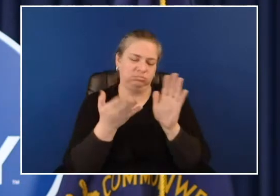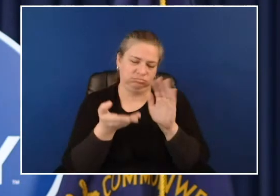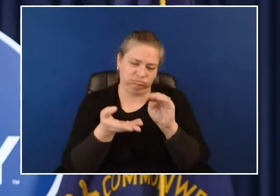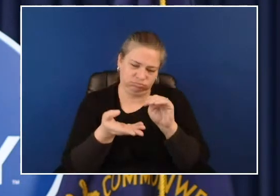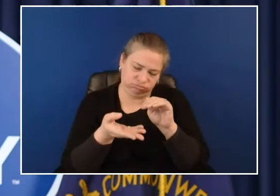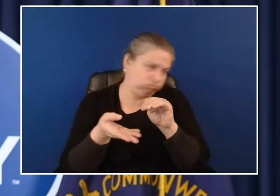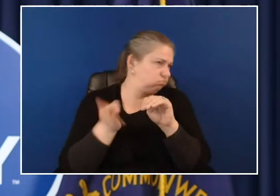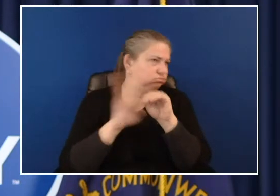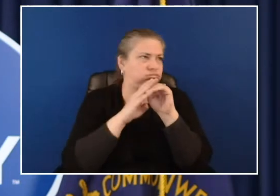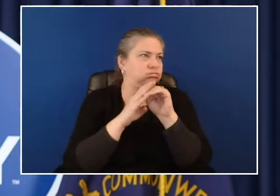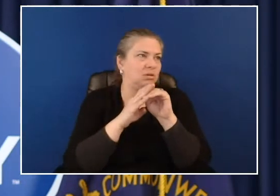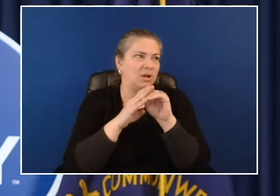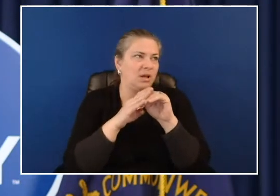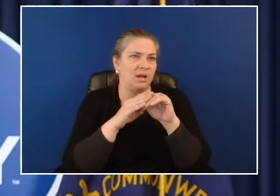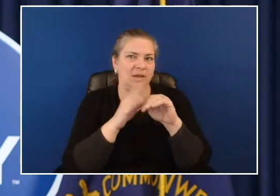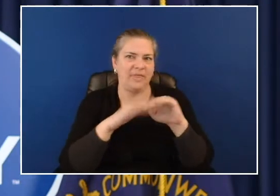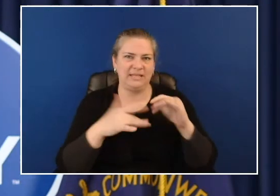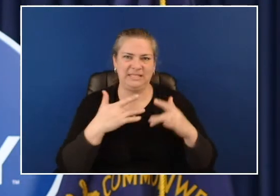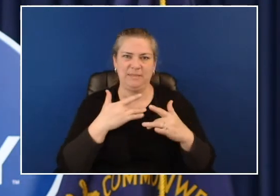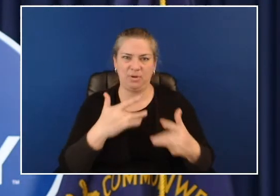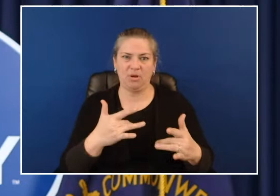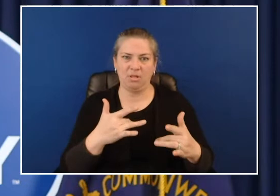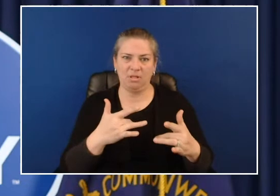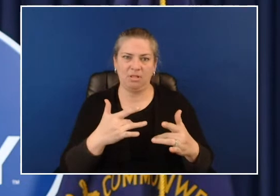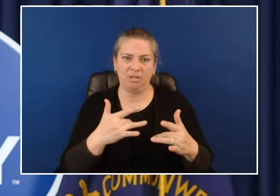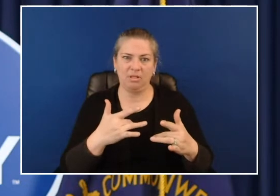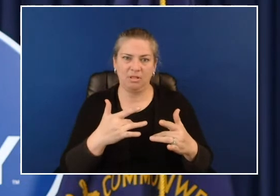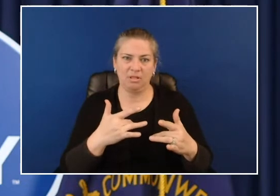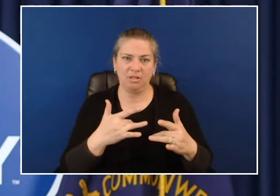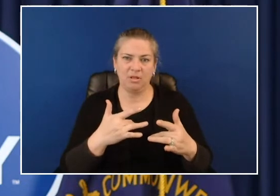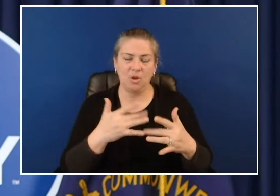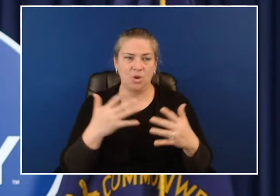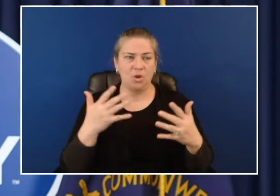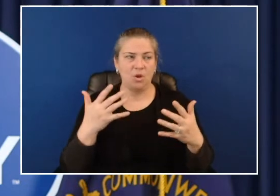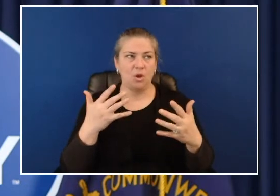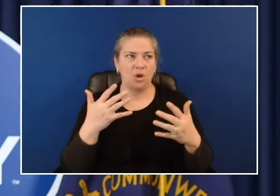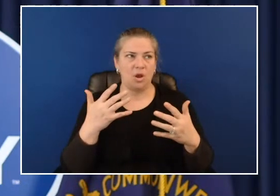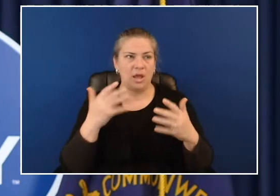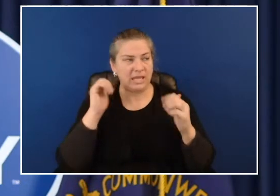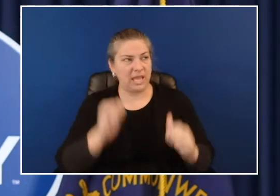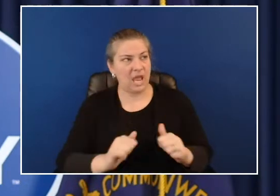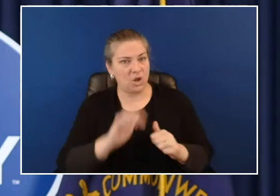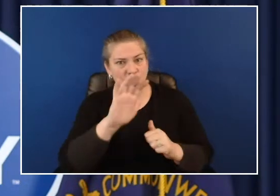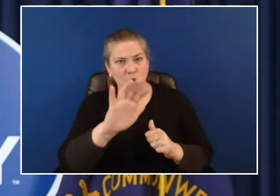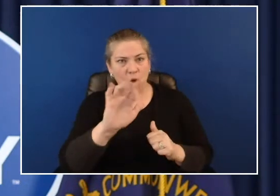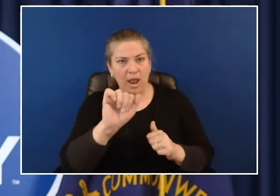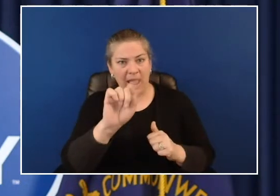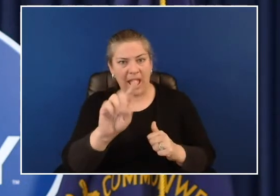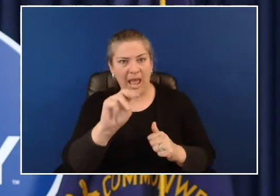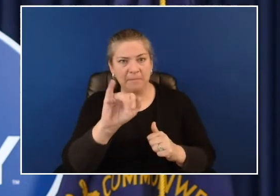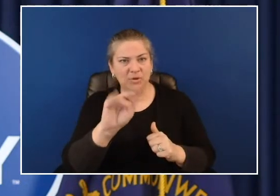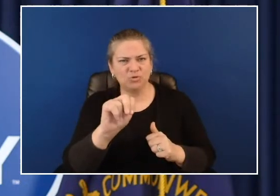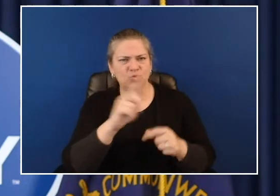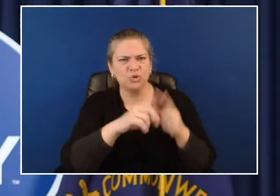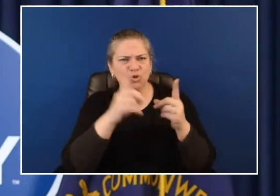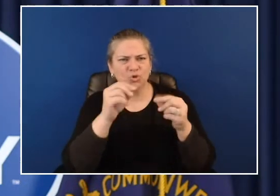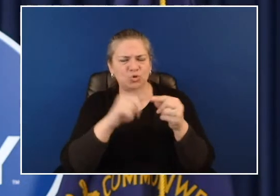than they usually would be. What can your administration do anything to address this?